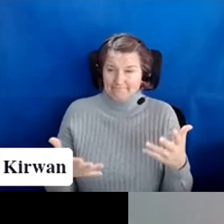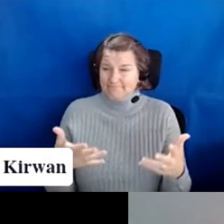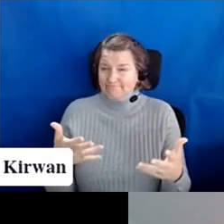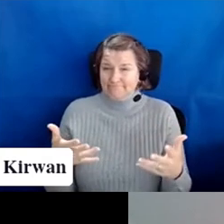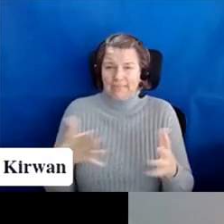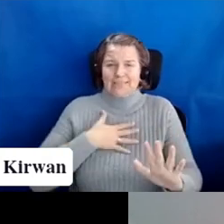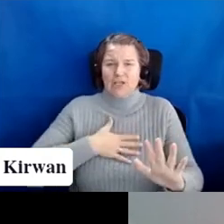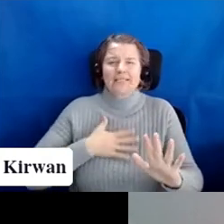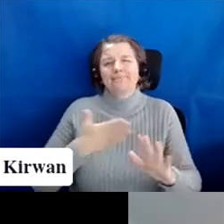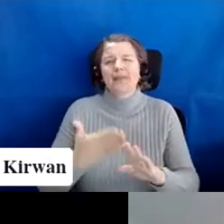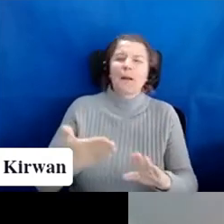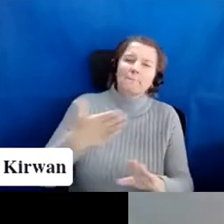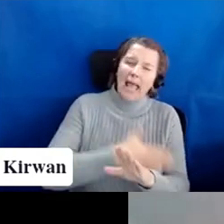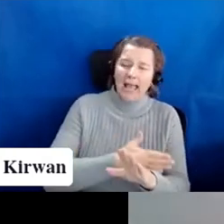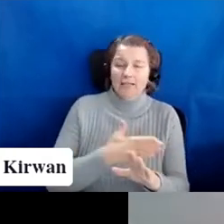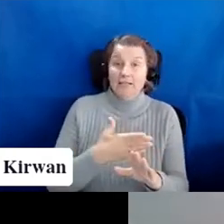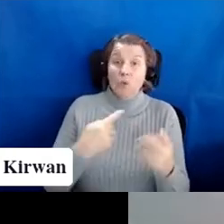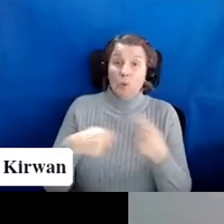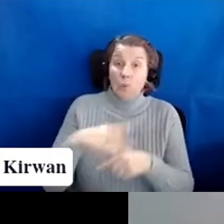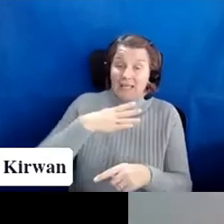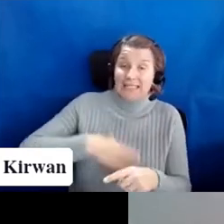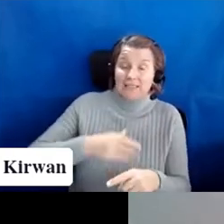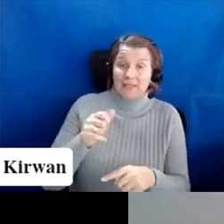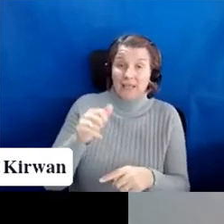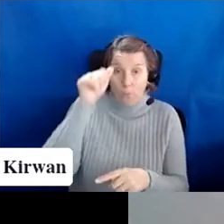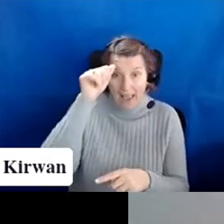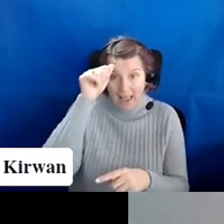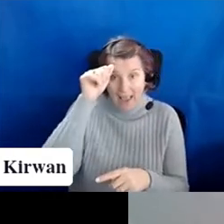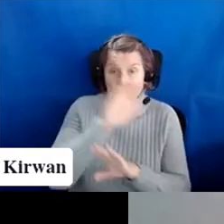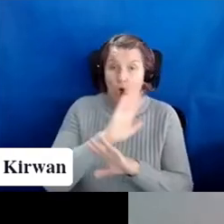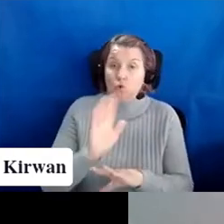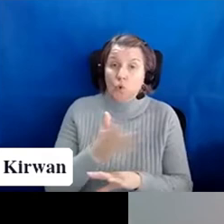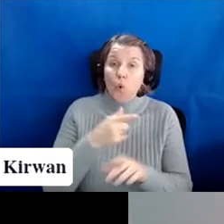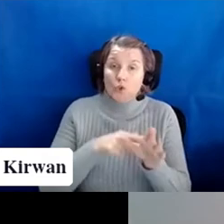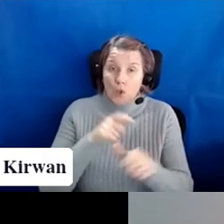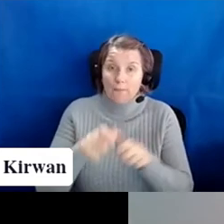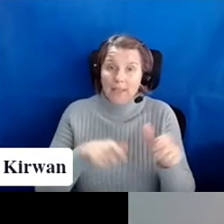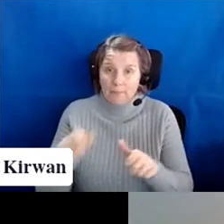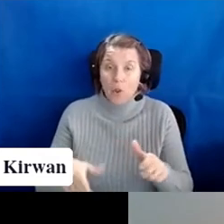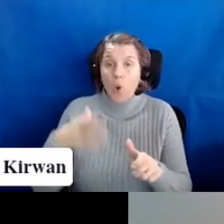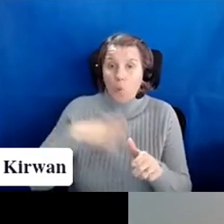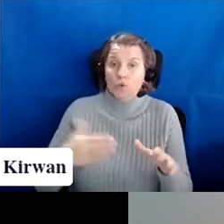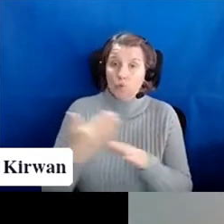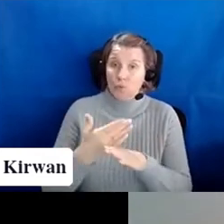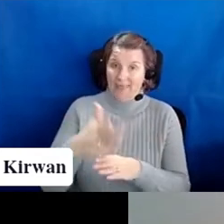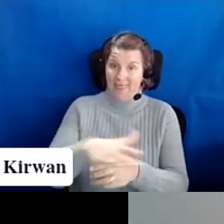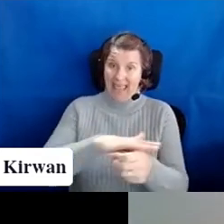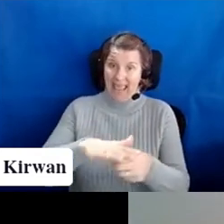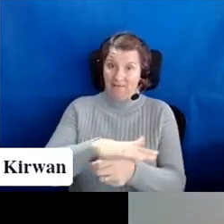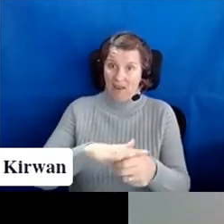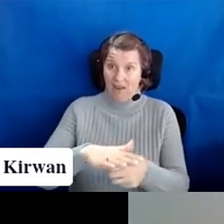sorry, I should start again. We, you know, we need to be aware that not all young people who wish to work in the sector